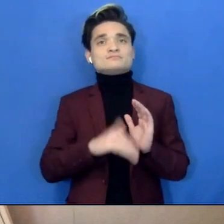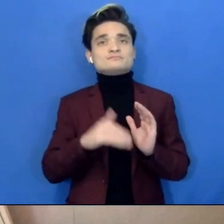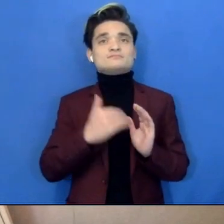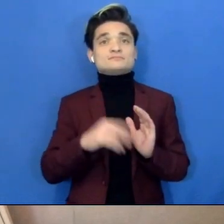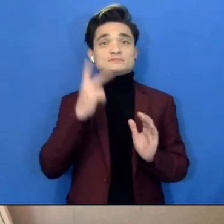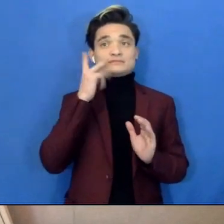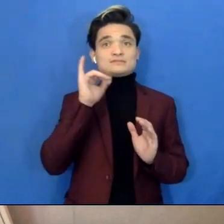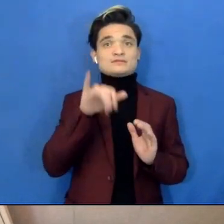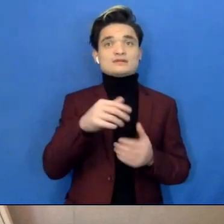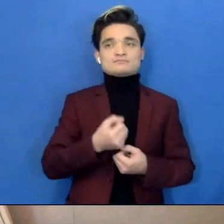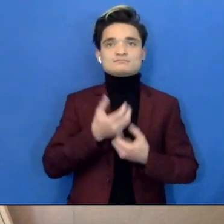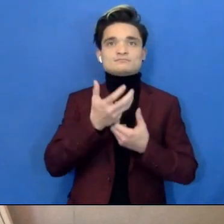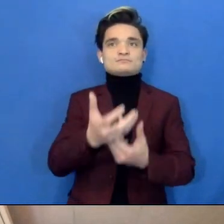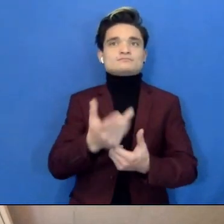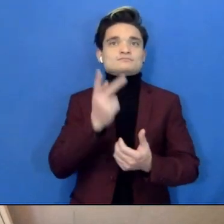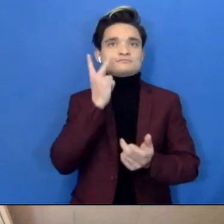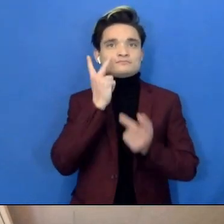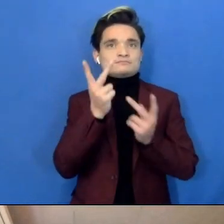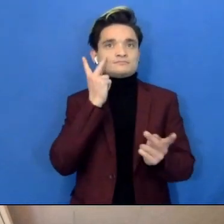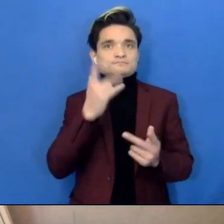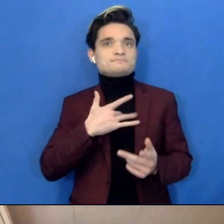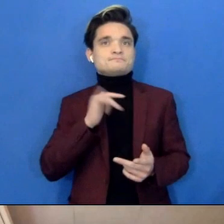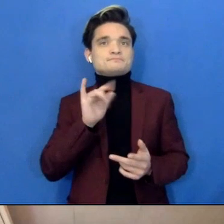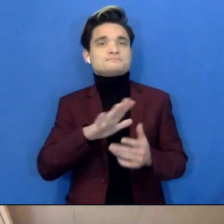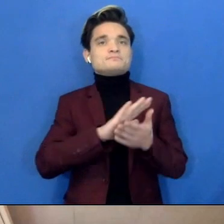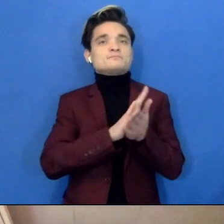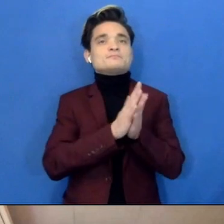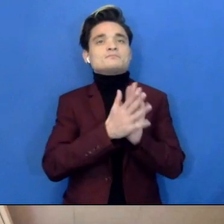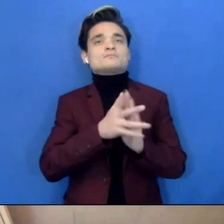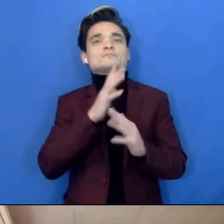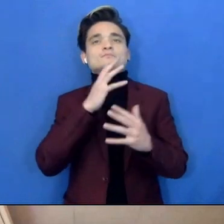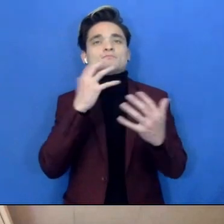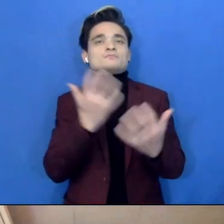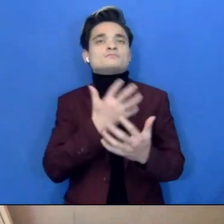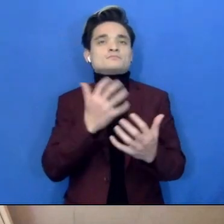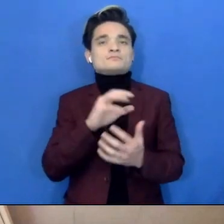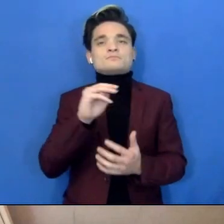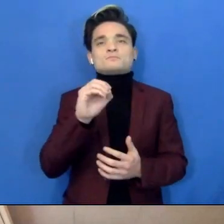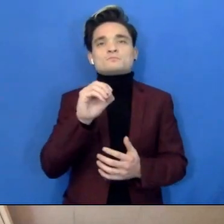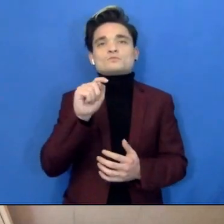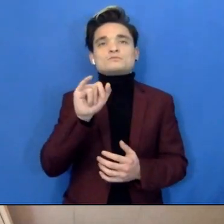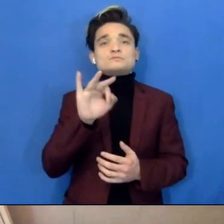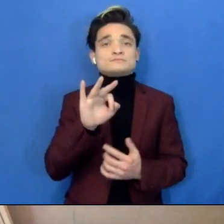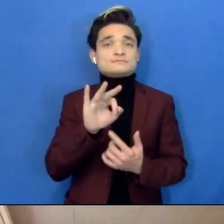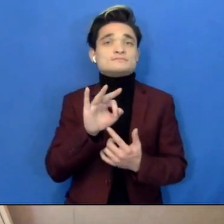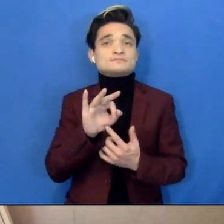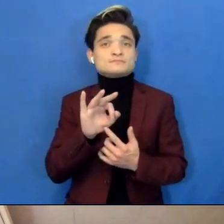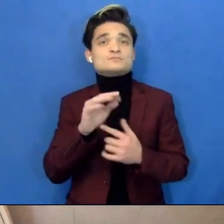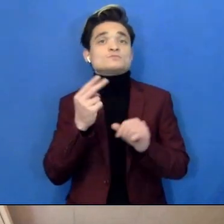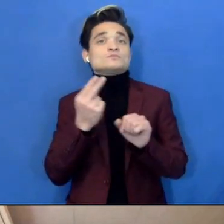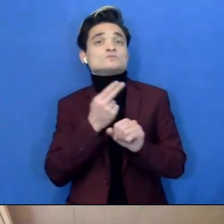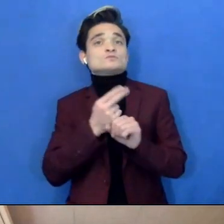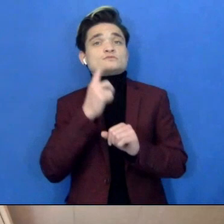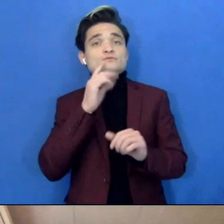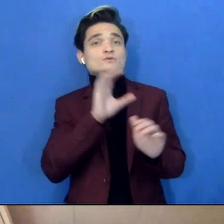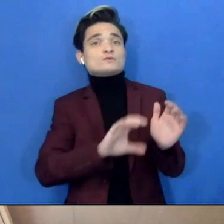turn that into leitmotifs and so on and so forth. You can use it for characterization. At the same time, it's a great